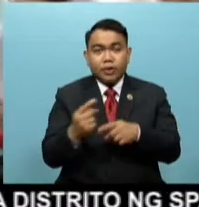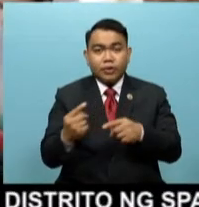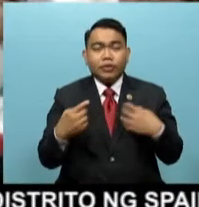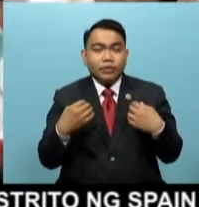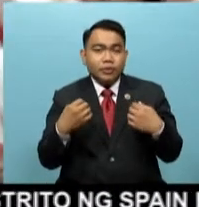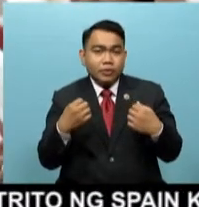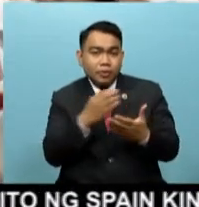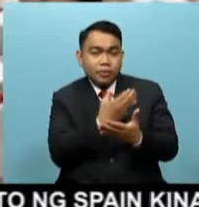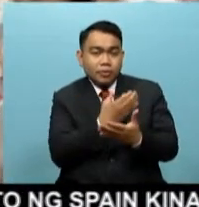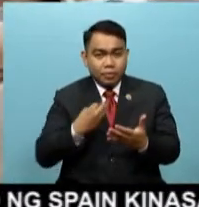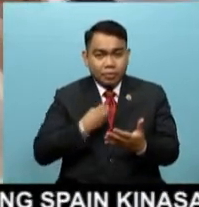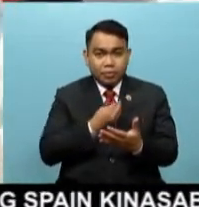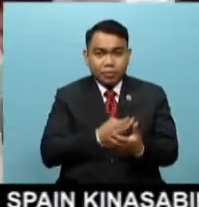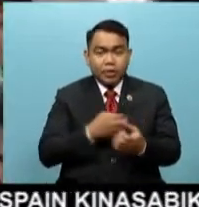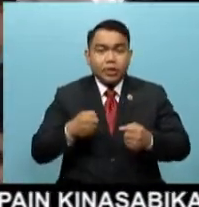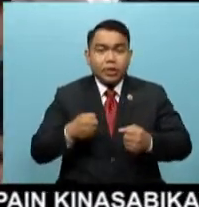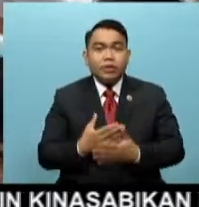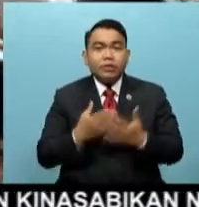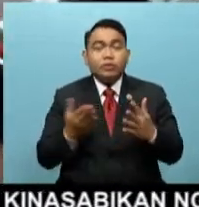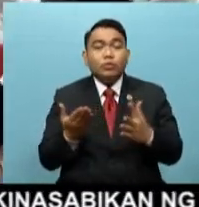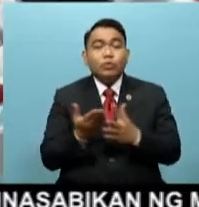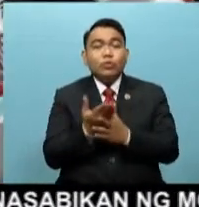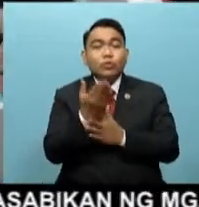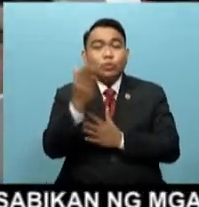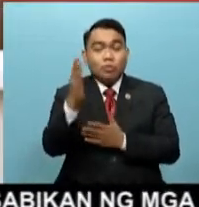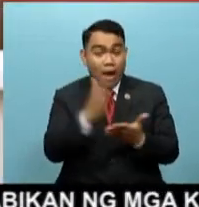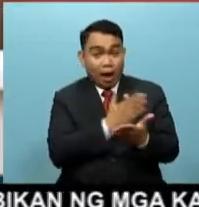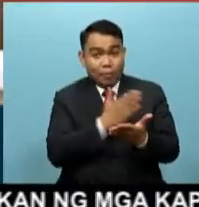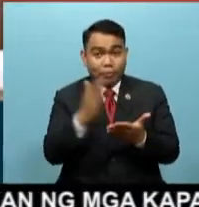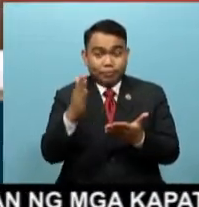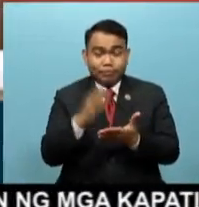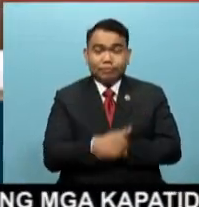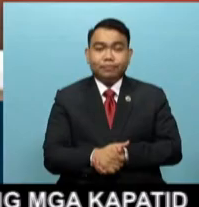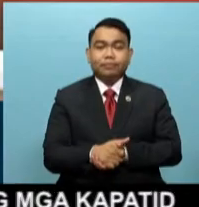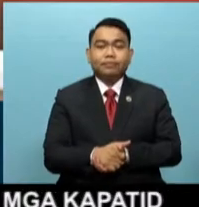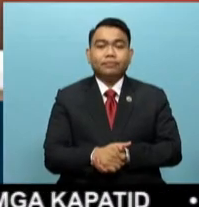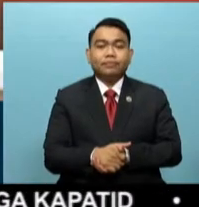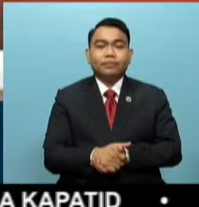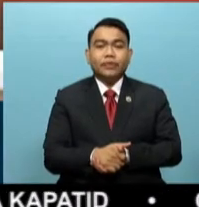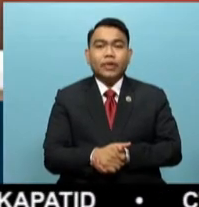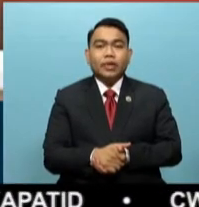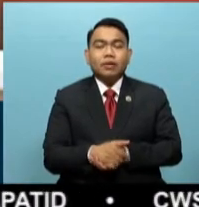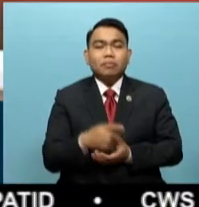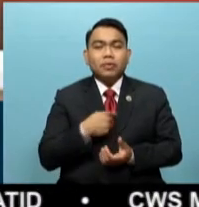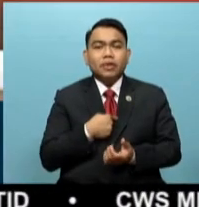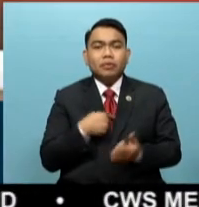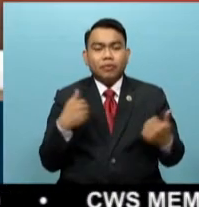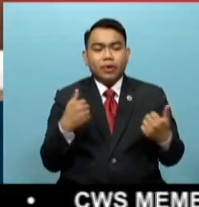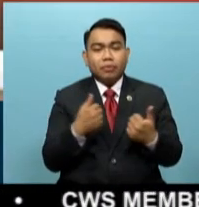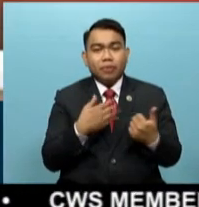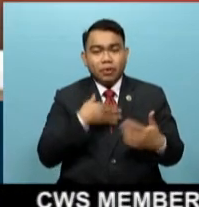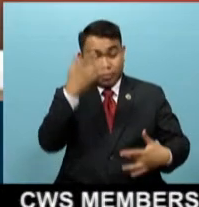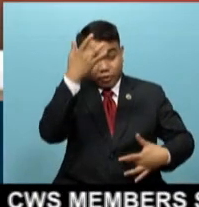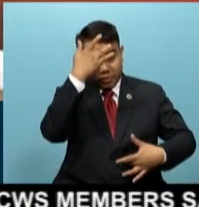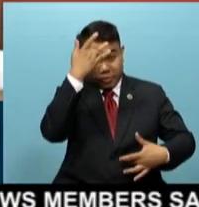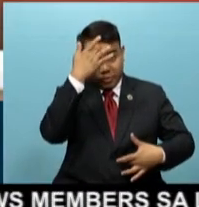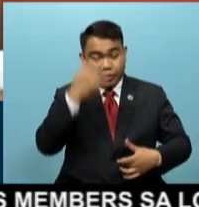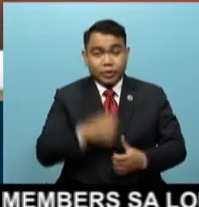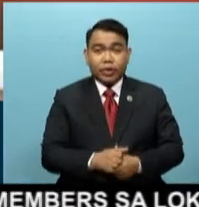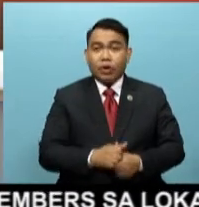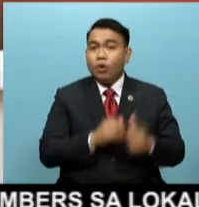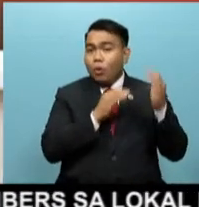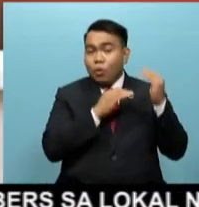uplifting the worship service through hymn singing. In dealing with my illnesses and my hope for the